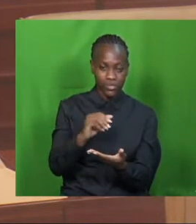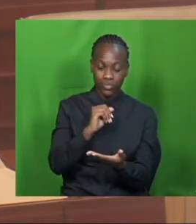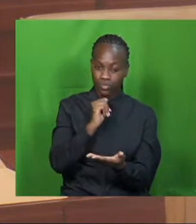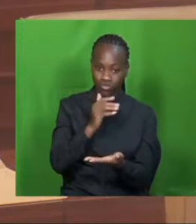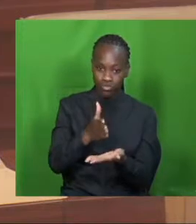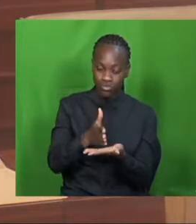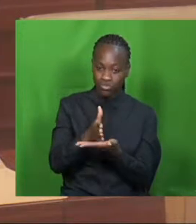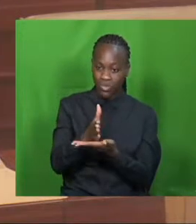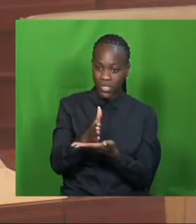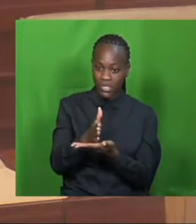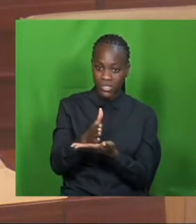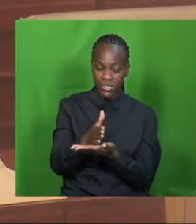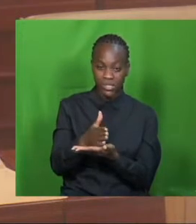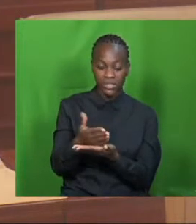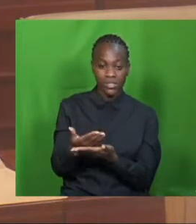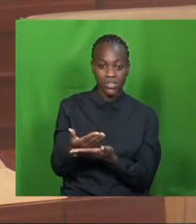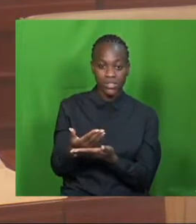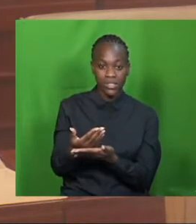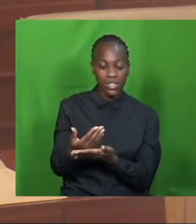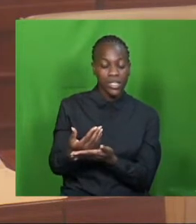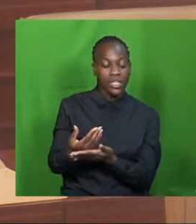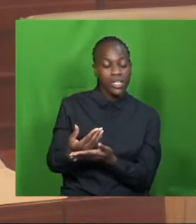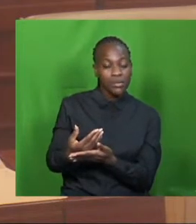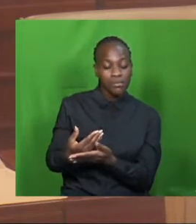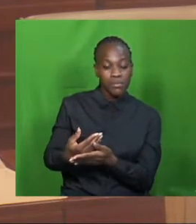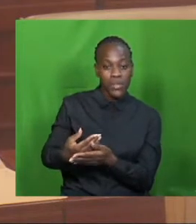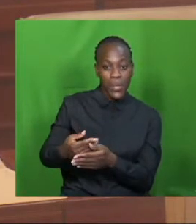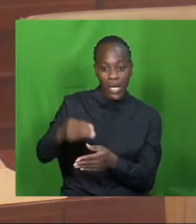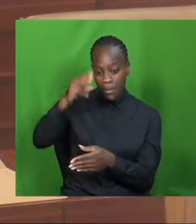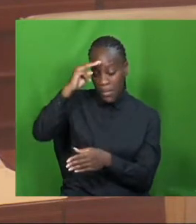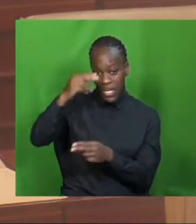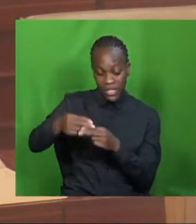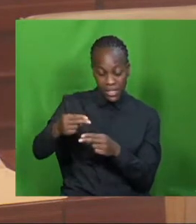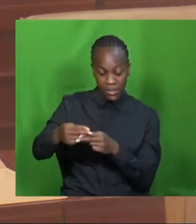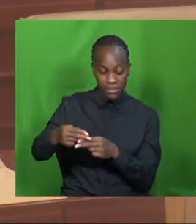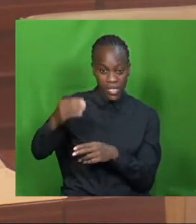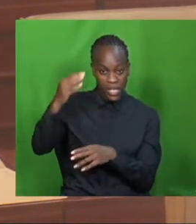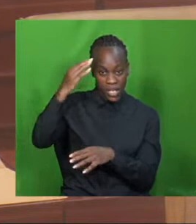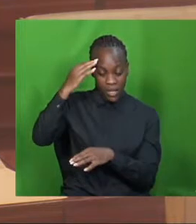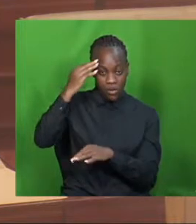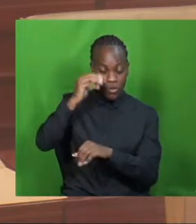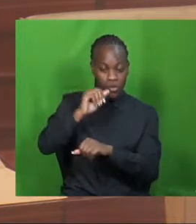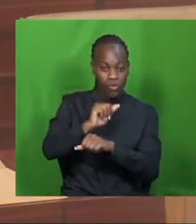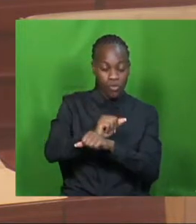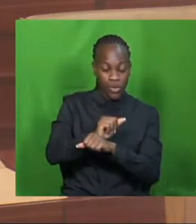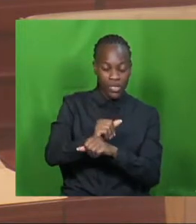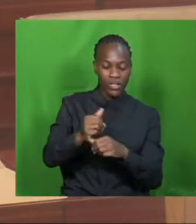With this, we can continue, and then we move on to page 10.